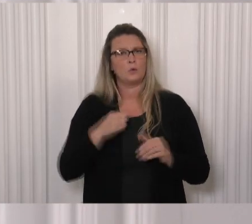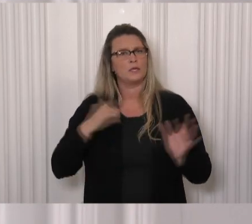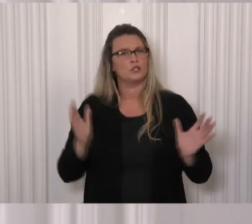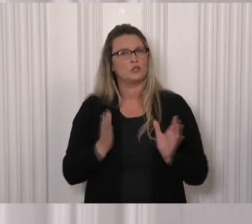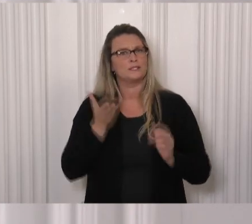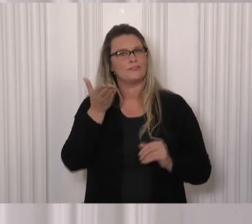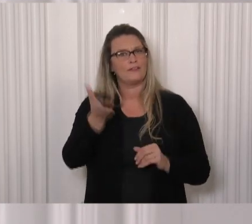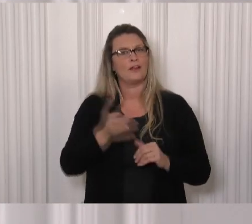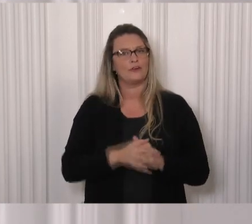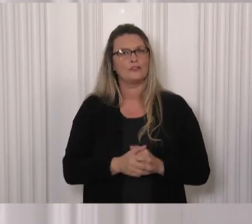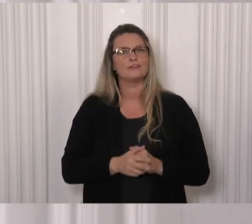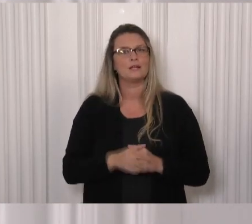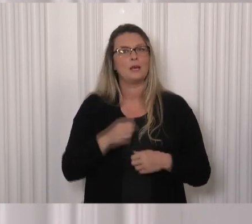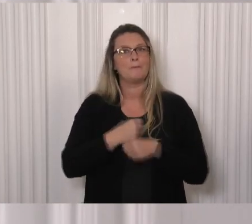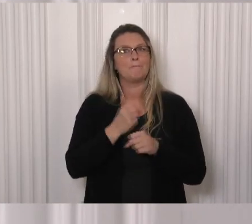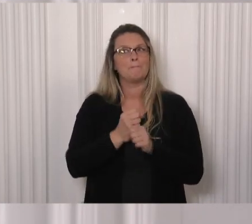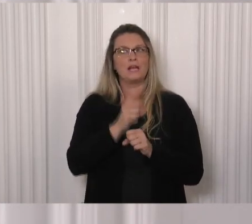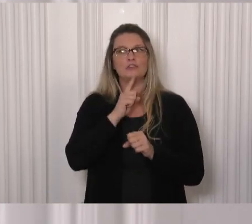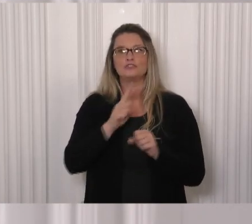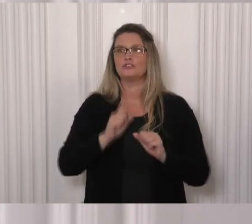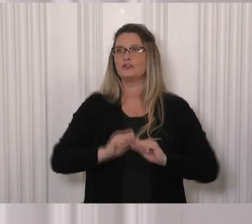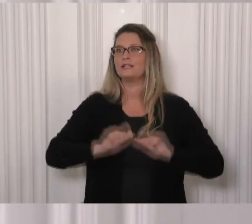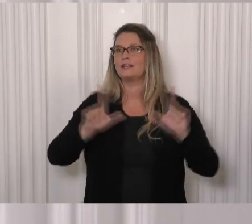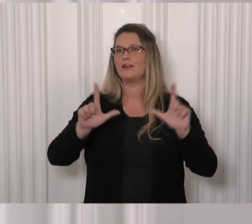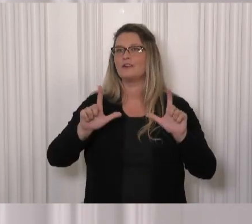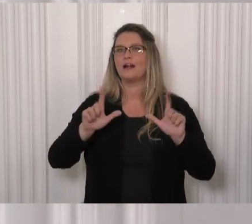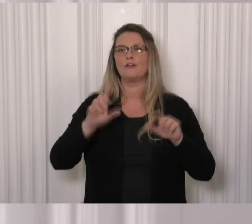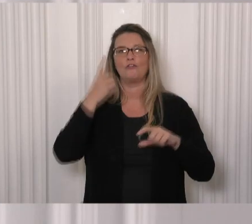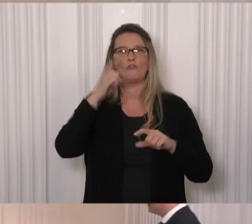the website, and we'll make sure we get it out in press releases as well.